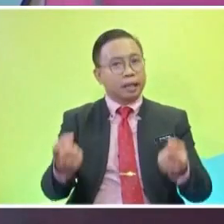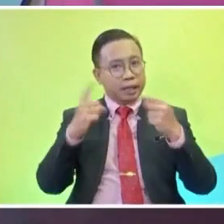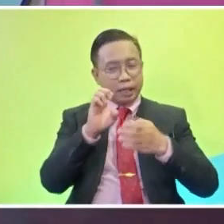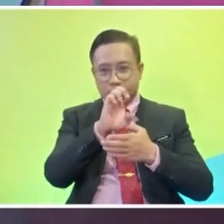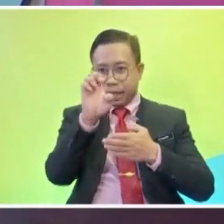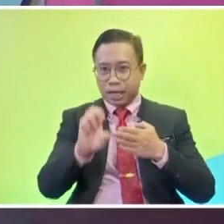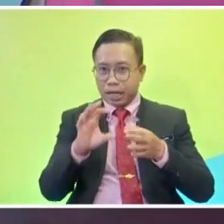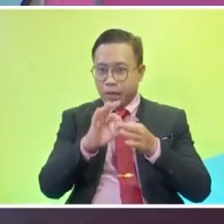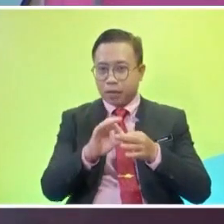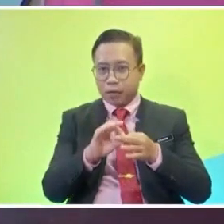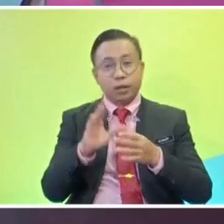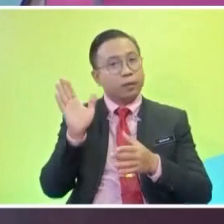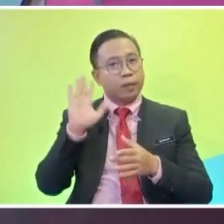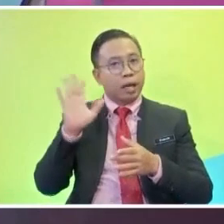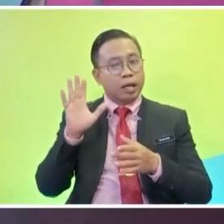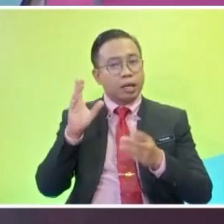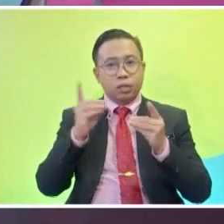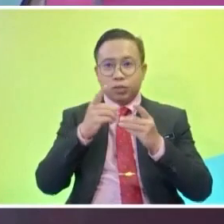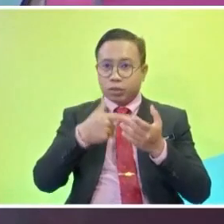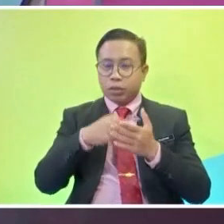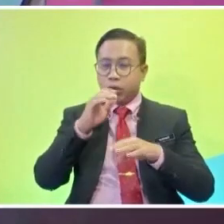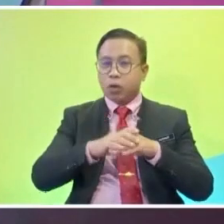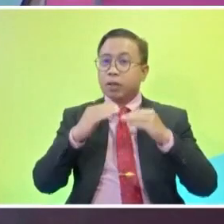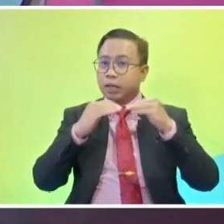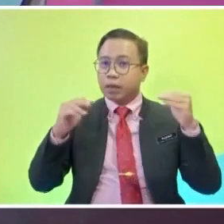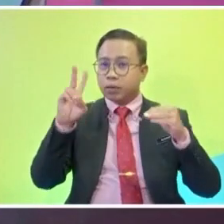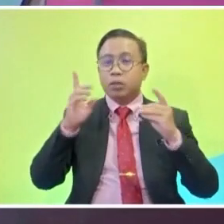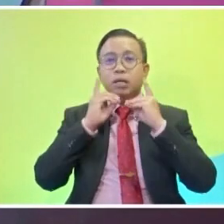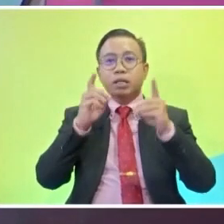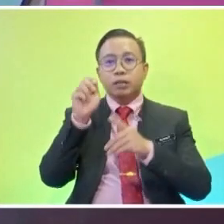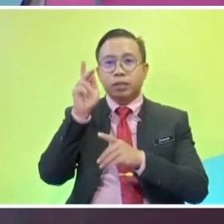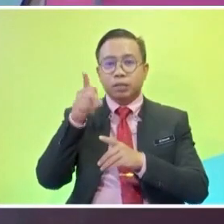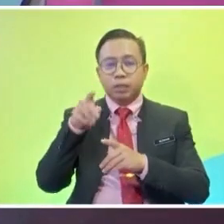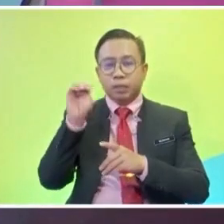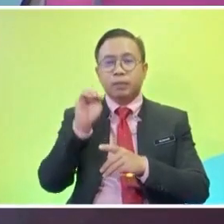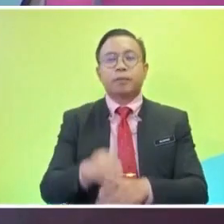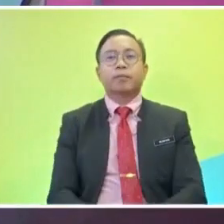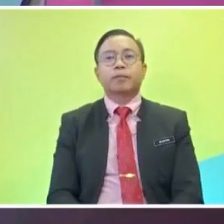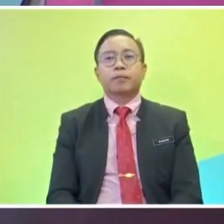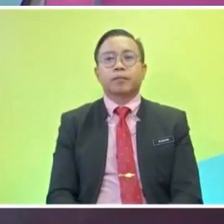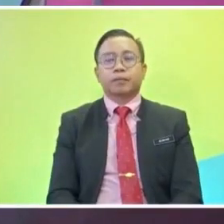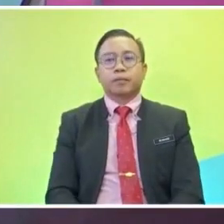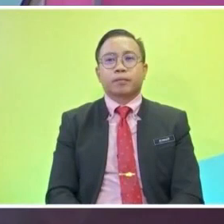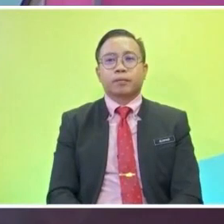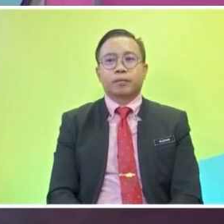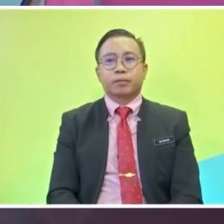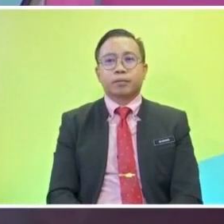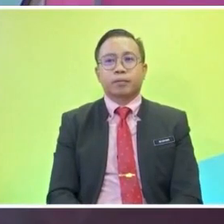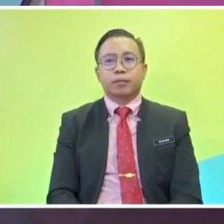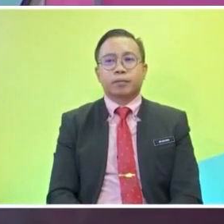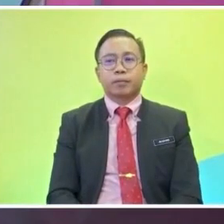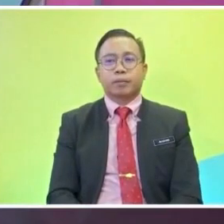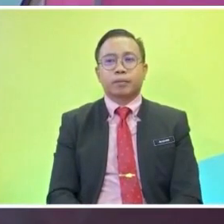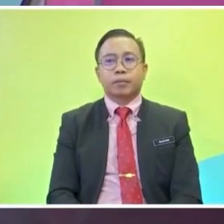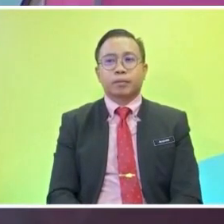end of today's episode. Bye, we'll see you again only on Tahap 2 Direct TV KPM. But before that, you have a quiz for us, right? Yes,